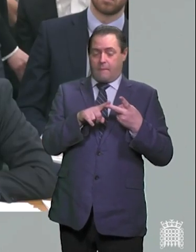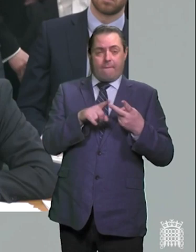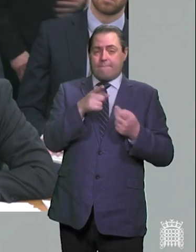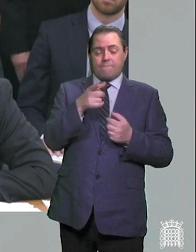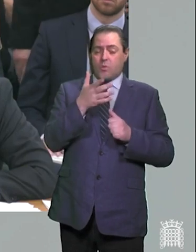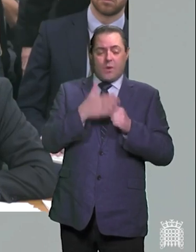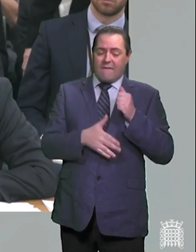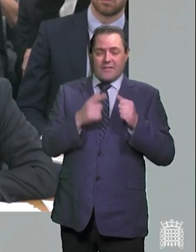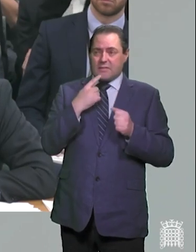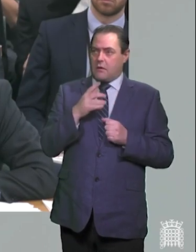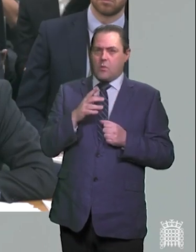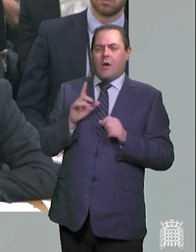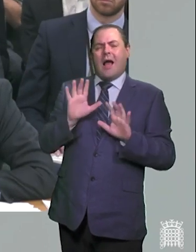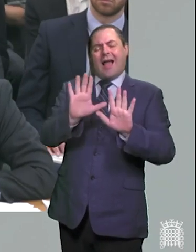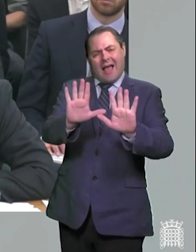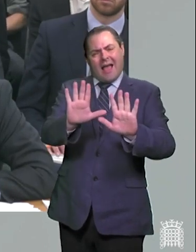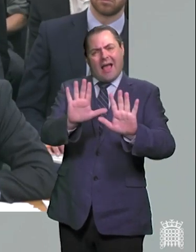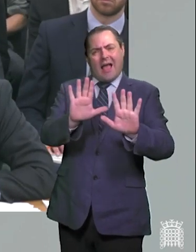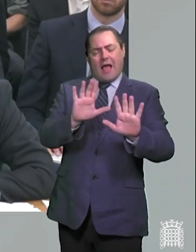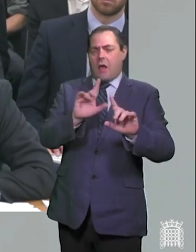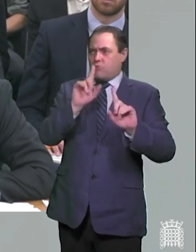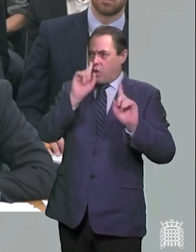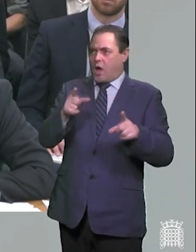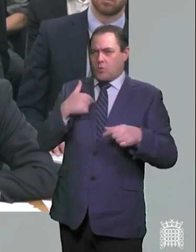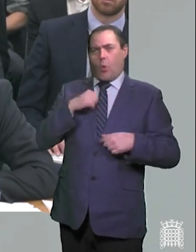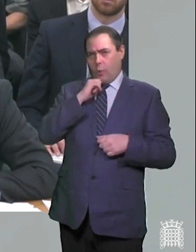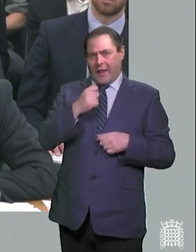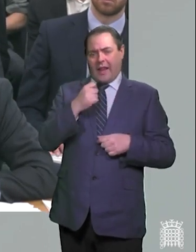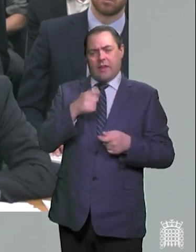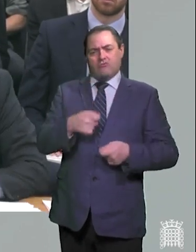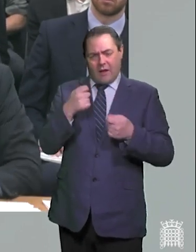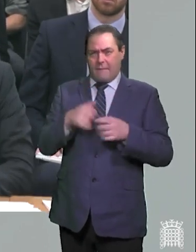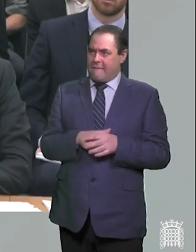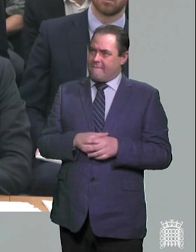guidance completely. No. Because you can't... okay, right. We'll come to this in a minute. Okay. But you